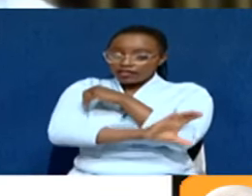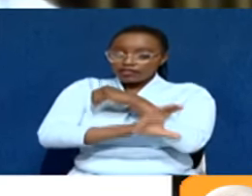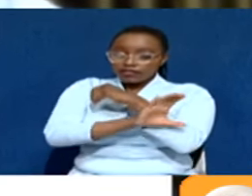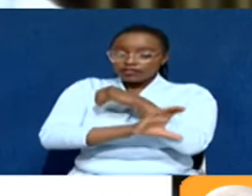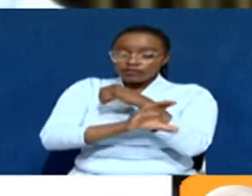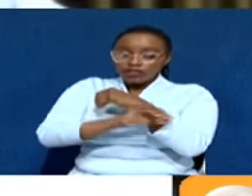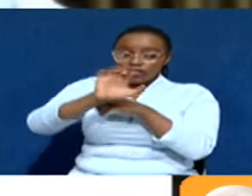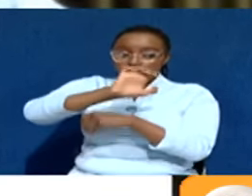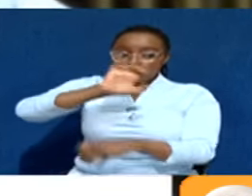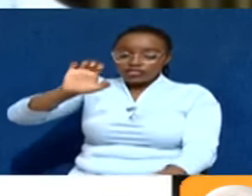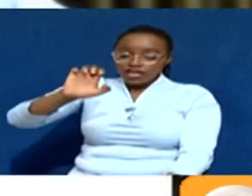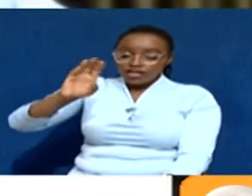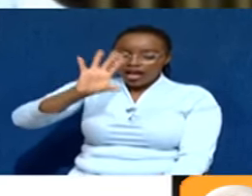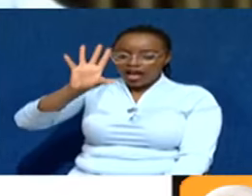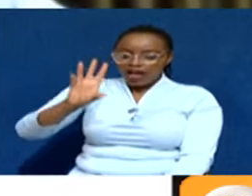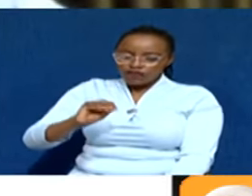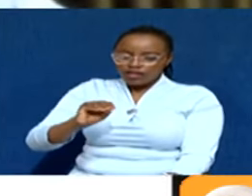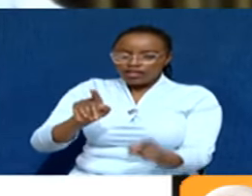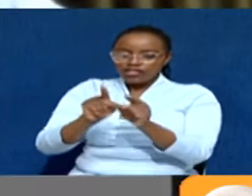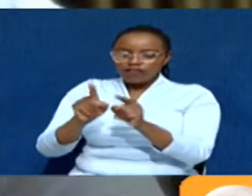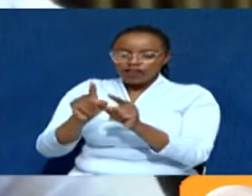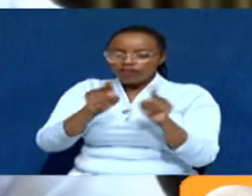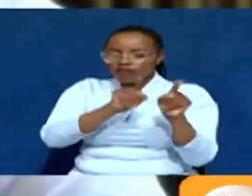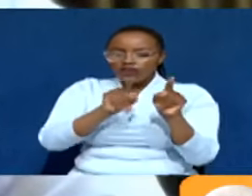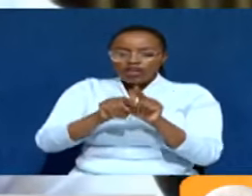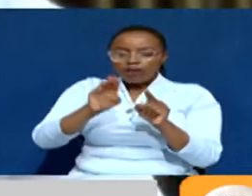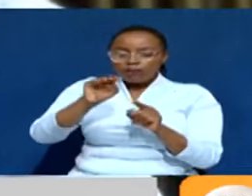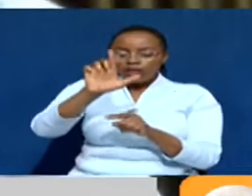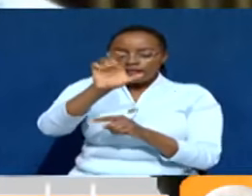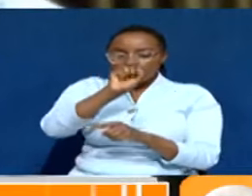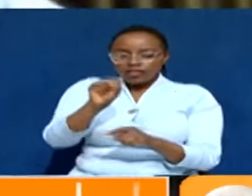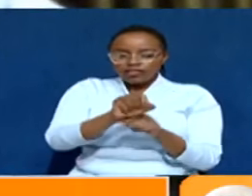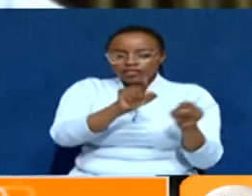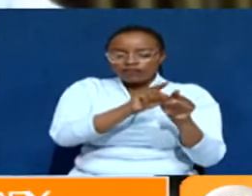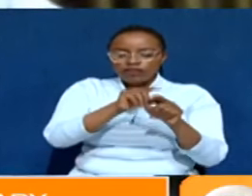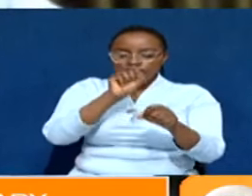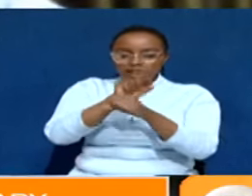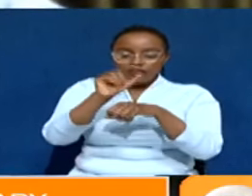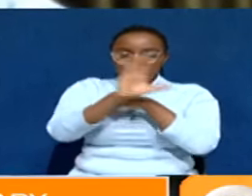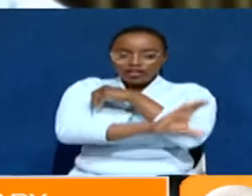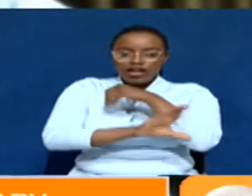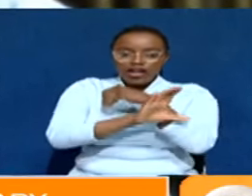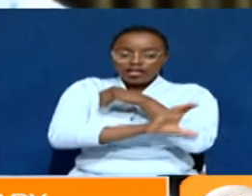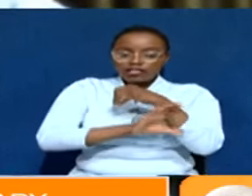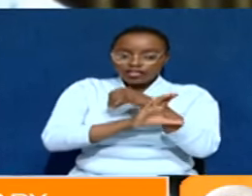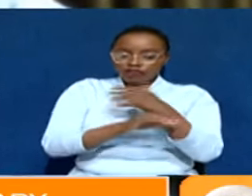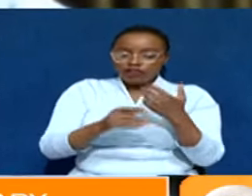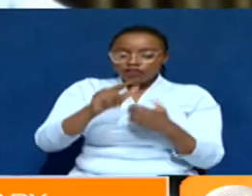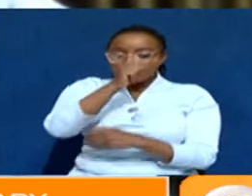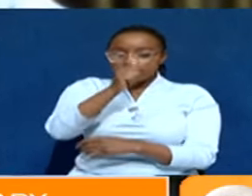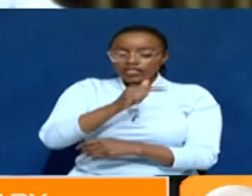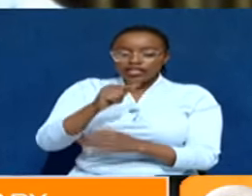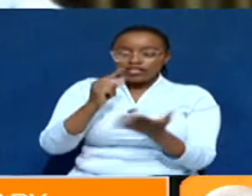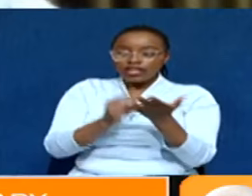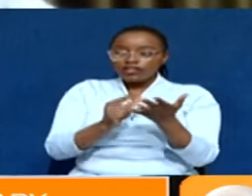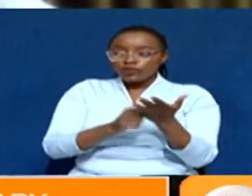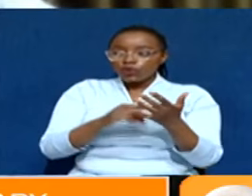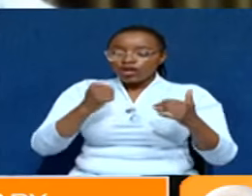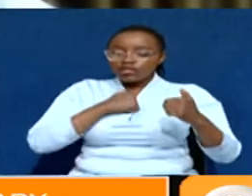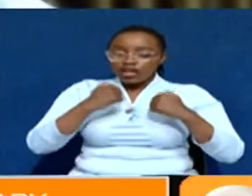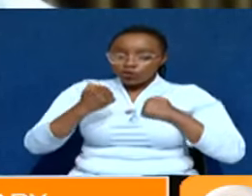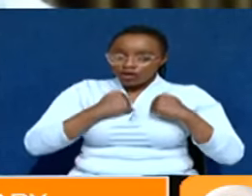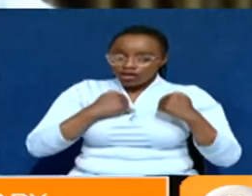of Africa so that we develop common BLAs between us and these 11 countries. That is Tanzania, Uganda,